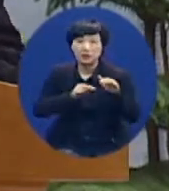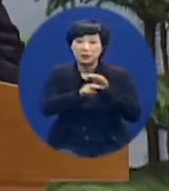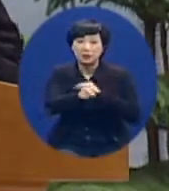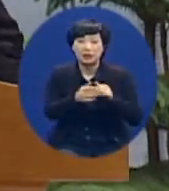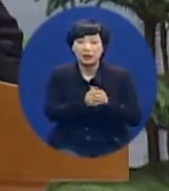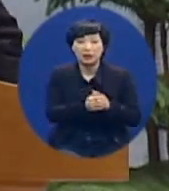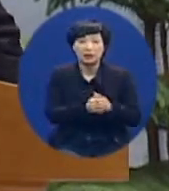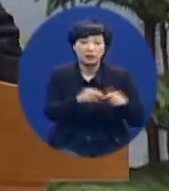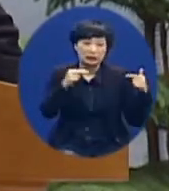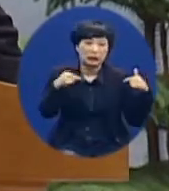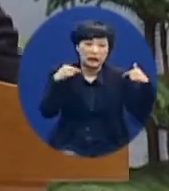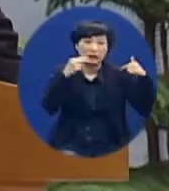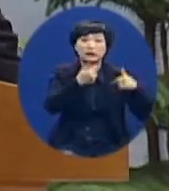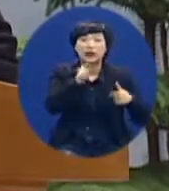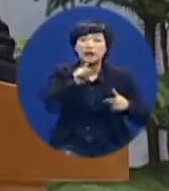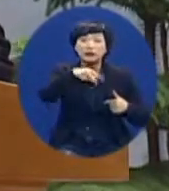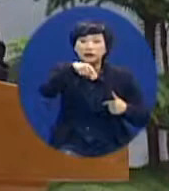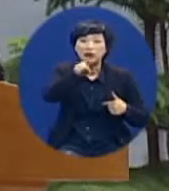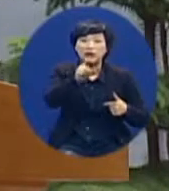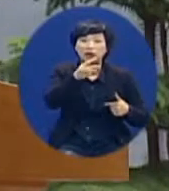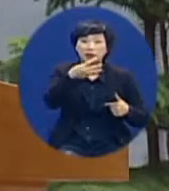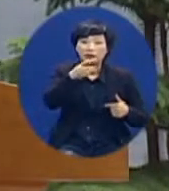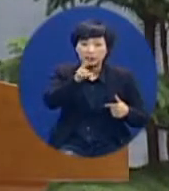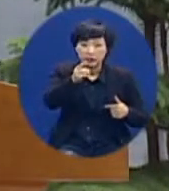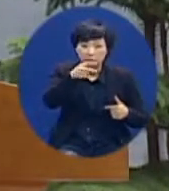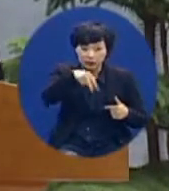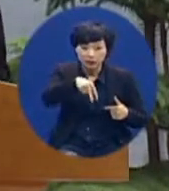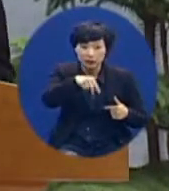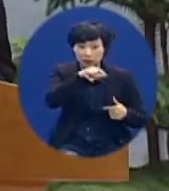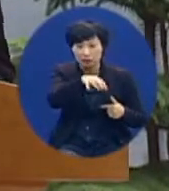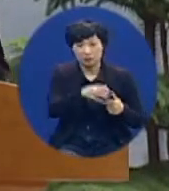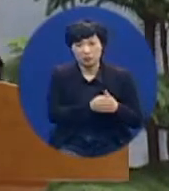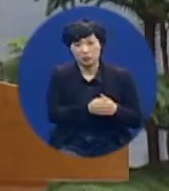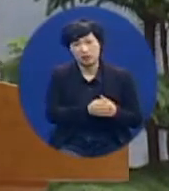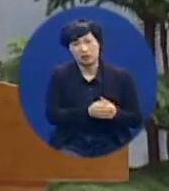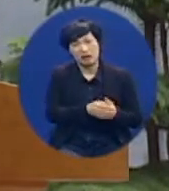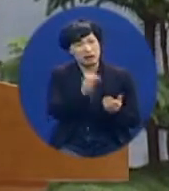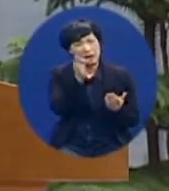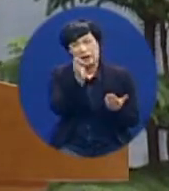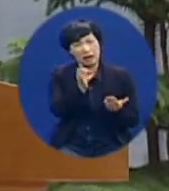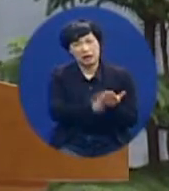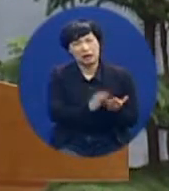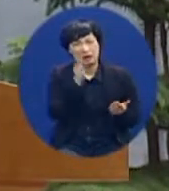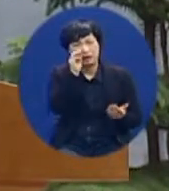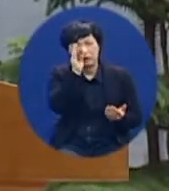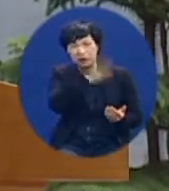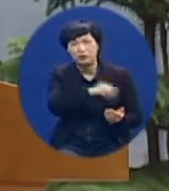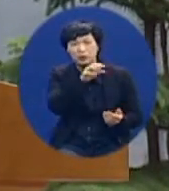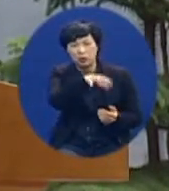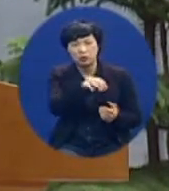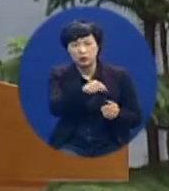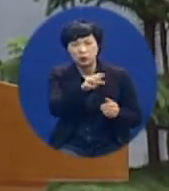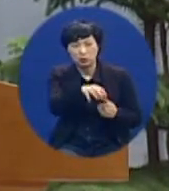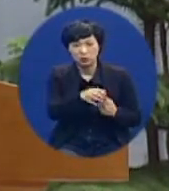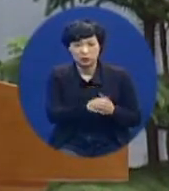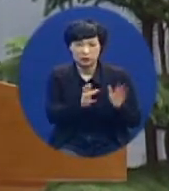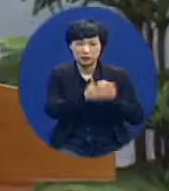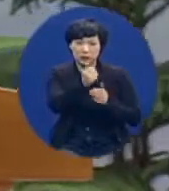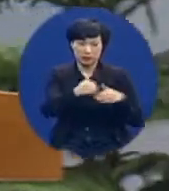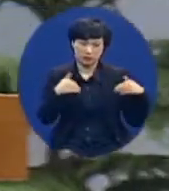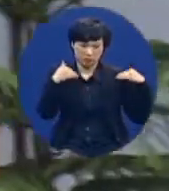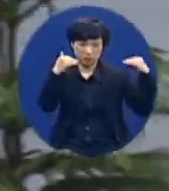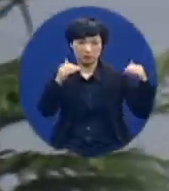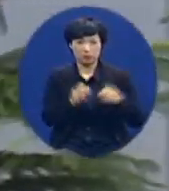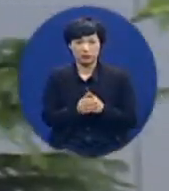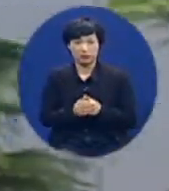Nazareth was not a good place to live. It was not the place that anything good could come from there. Philip